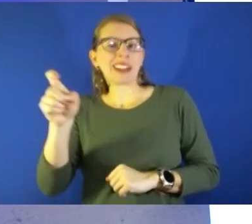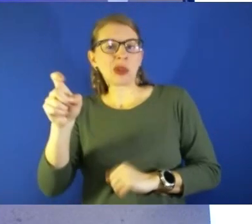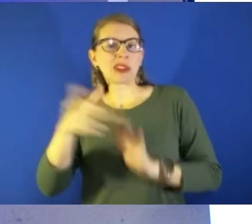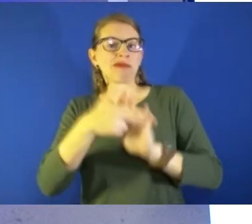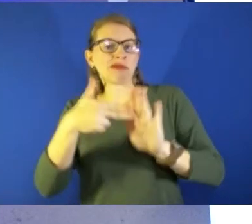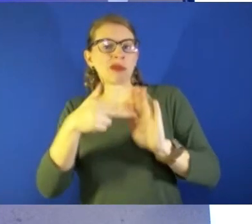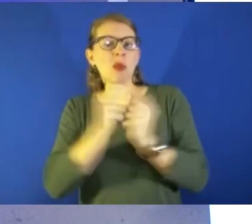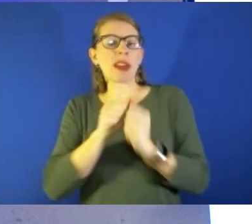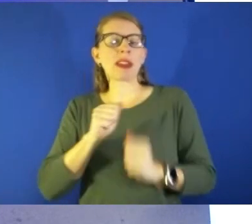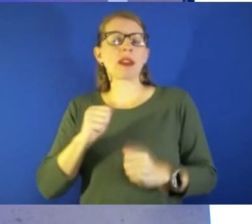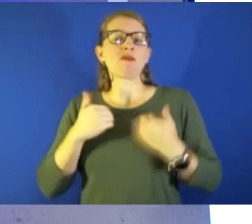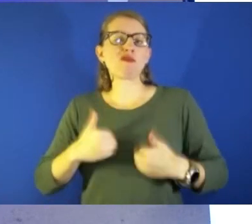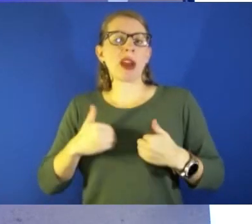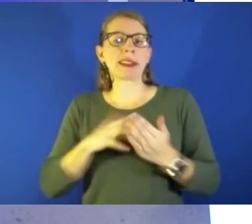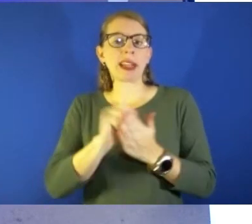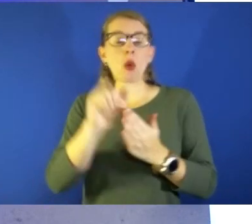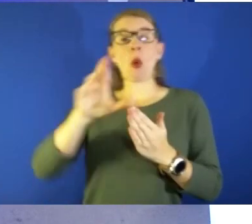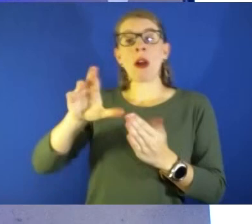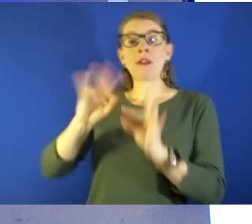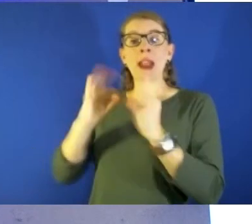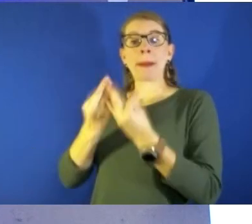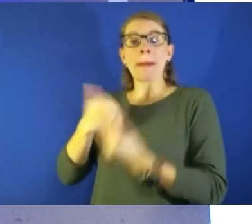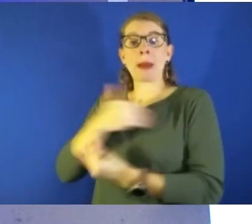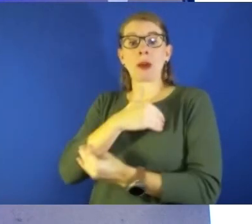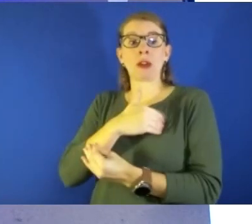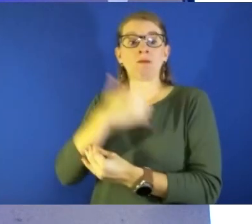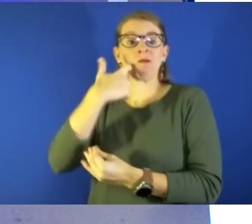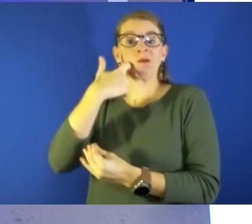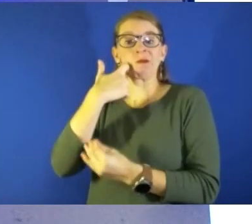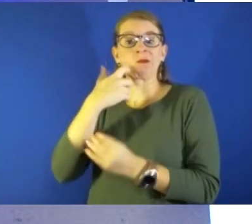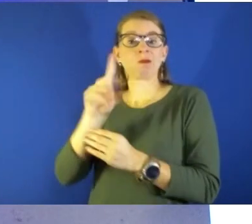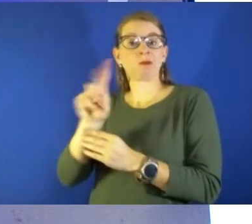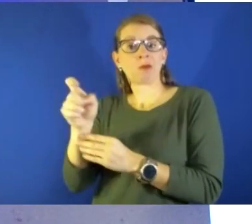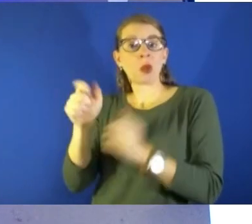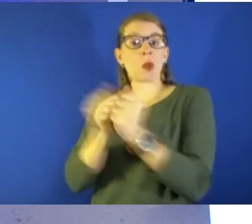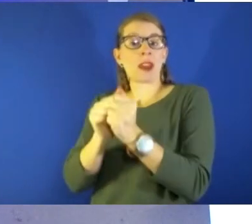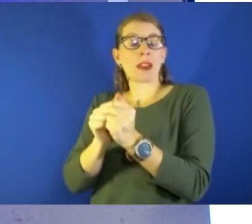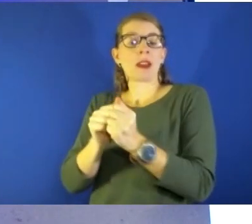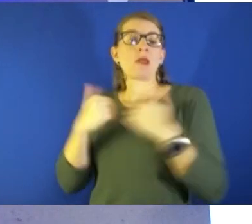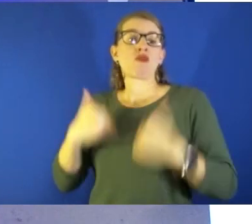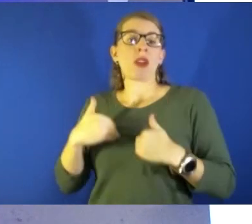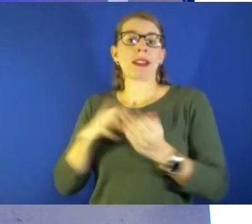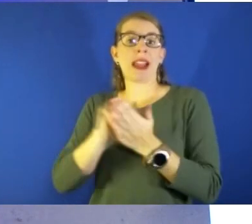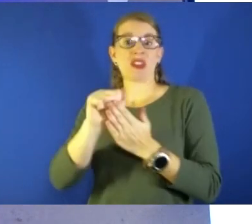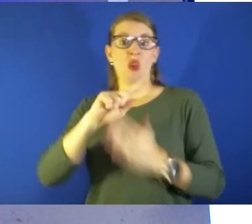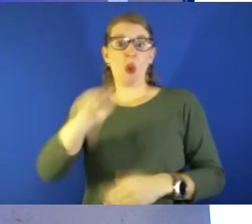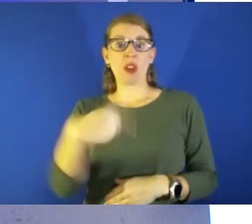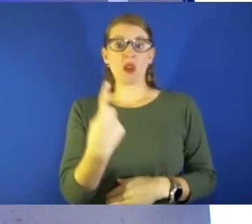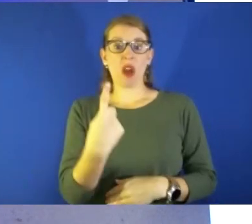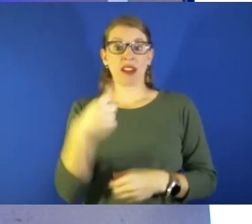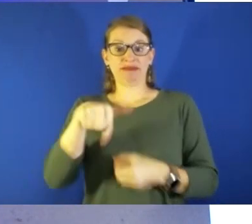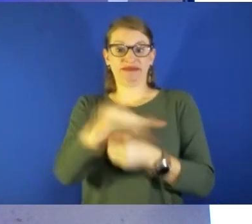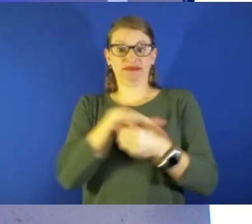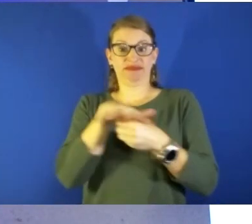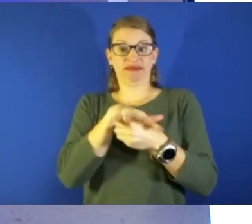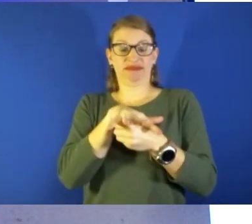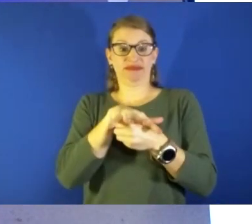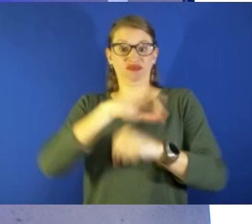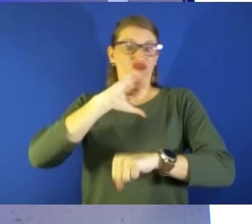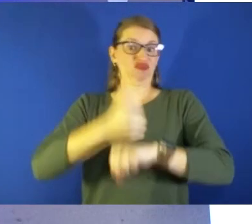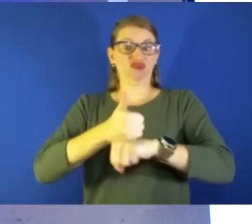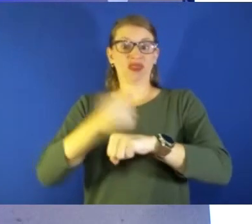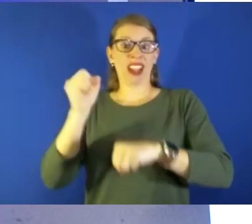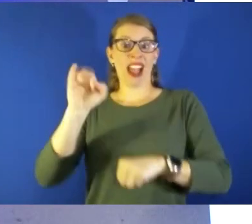you have someone in your family who was diagnosed with breast cancer. We are the only one in the region, Right. only one in the state of Kansas that does